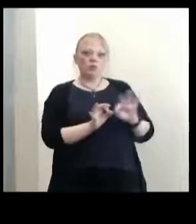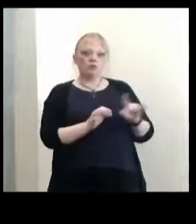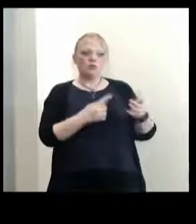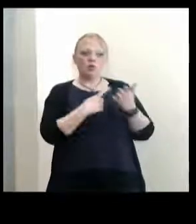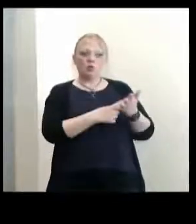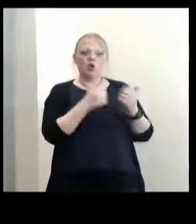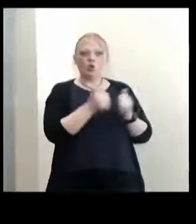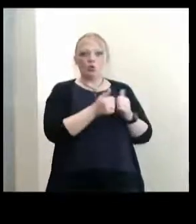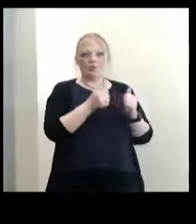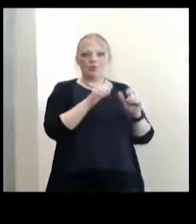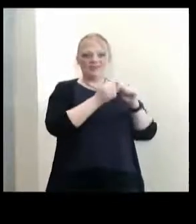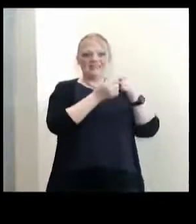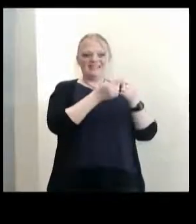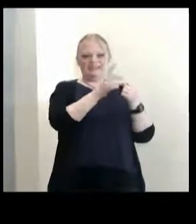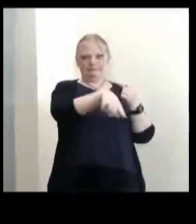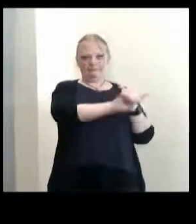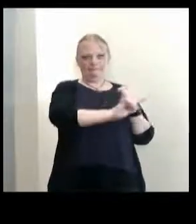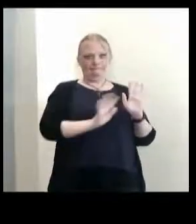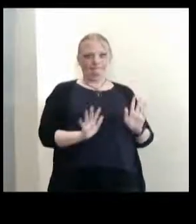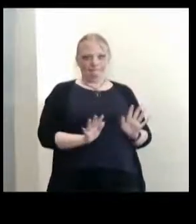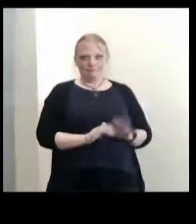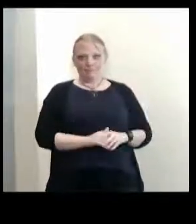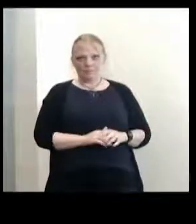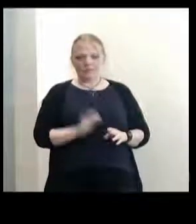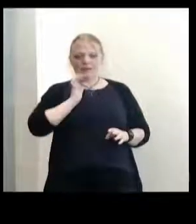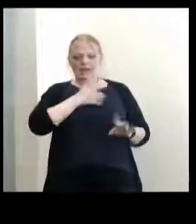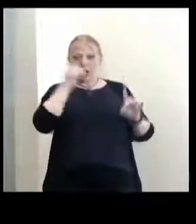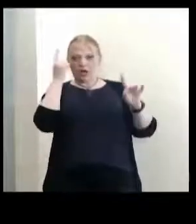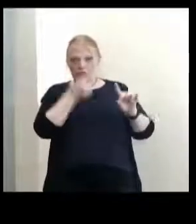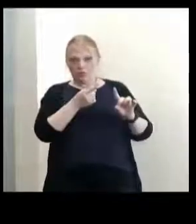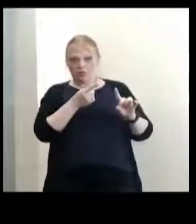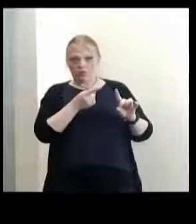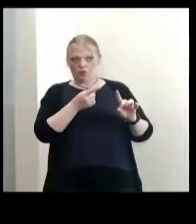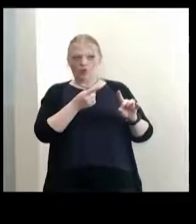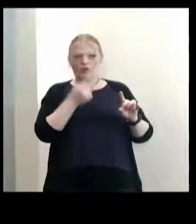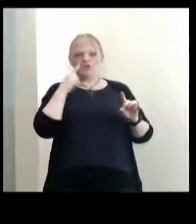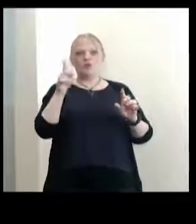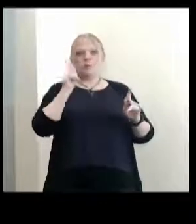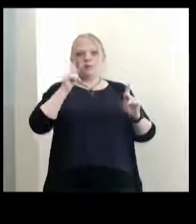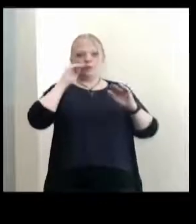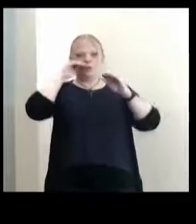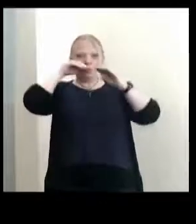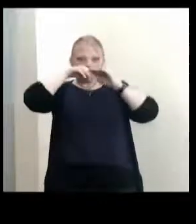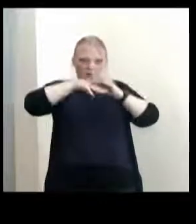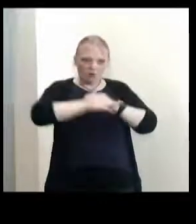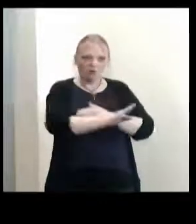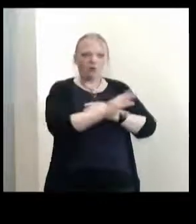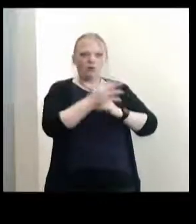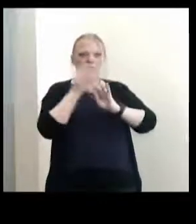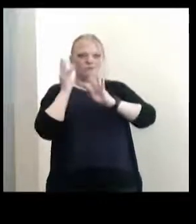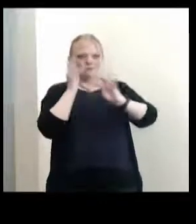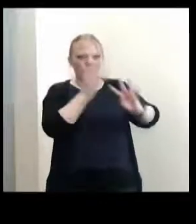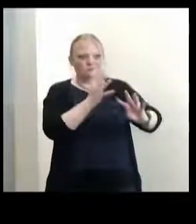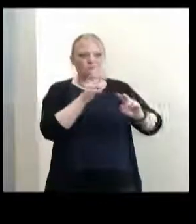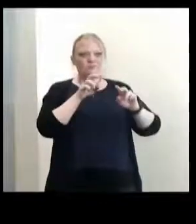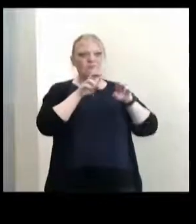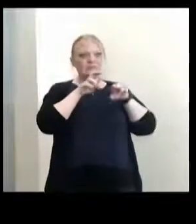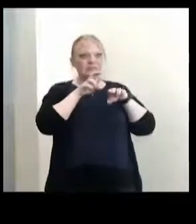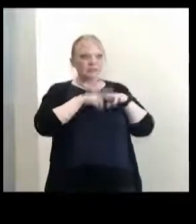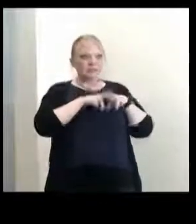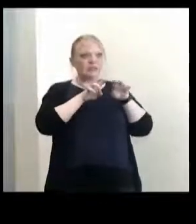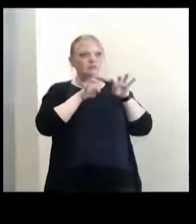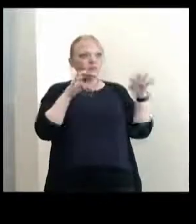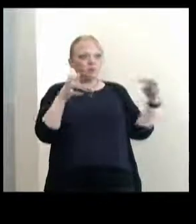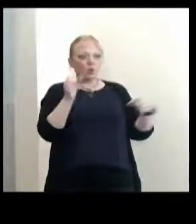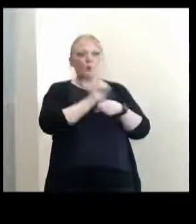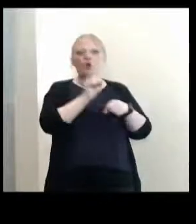to the teams about that. Our goal is to ensure the entry of the individuals who will be sitting in the stands and will be working at